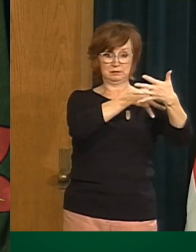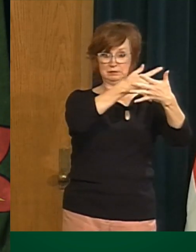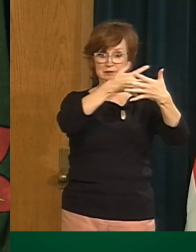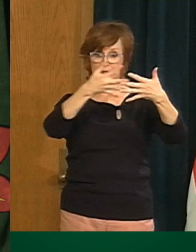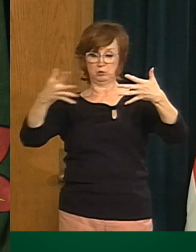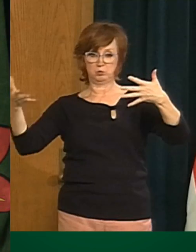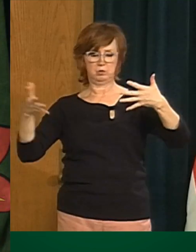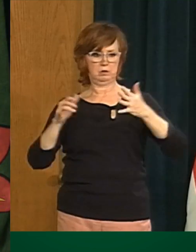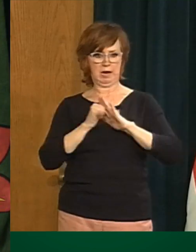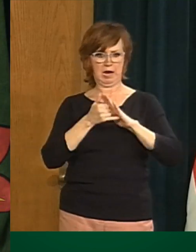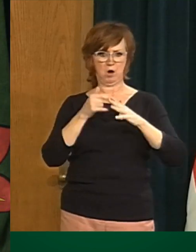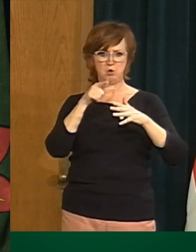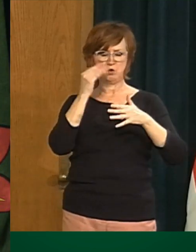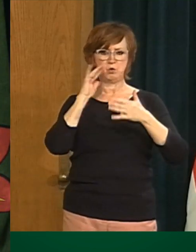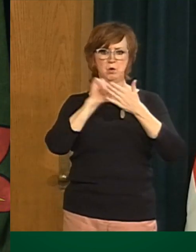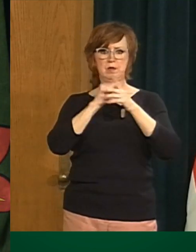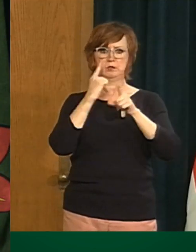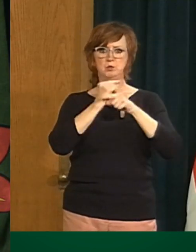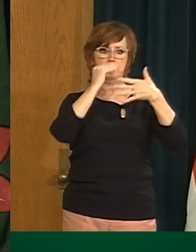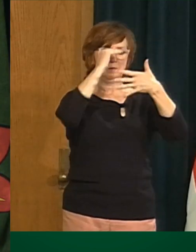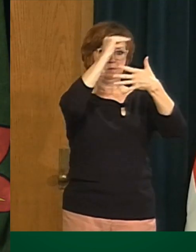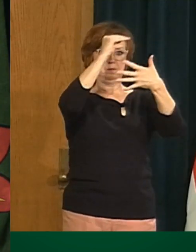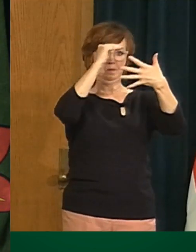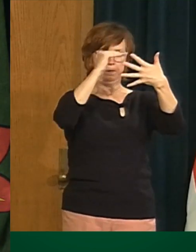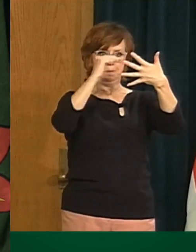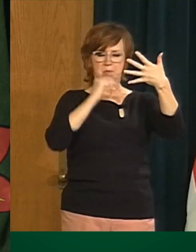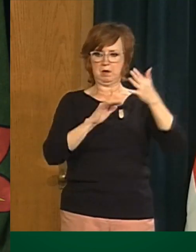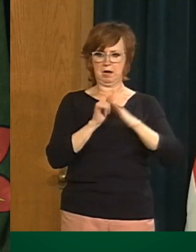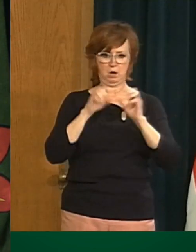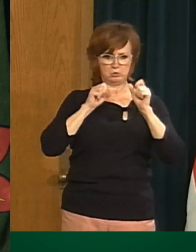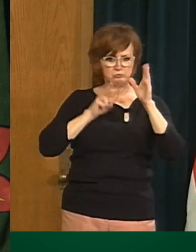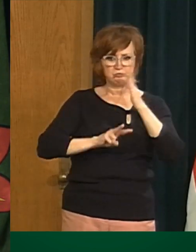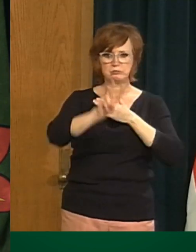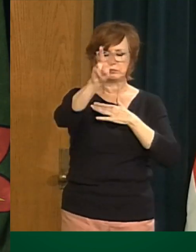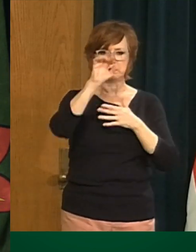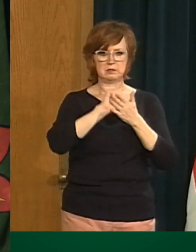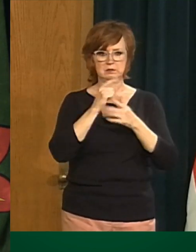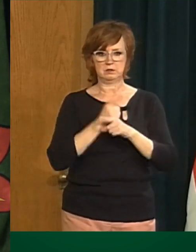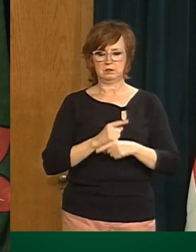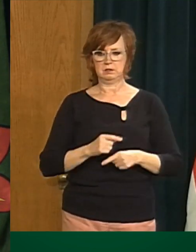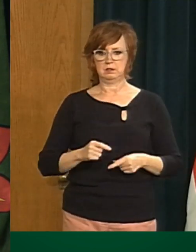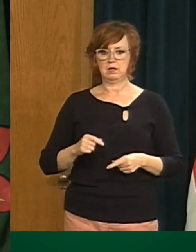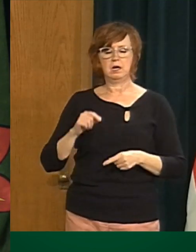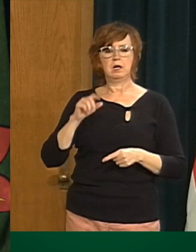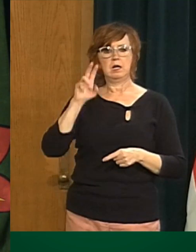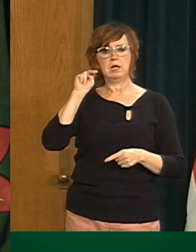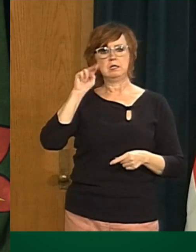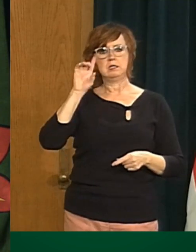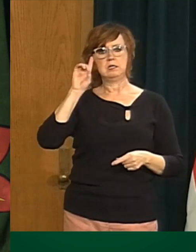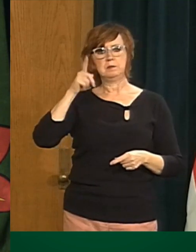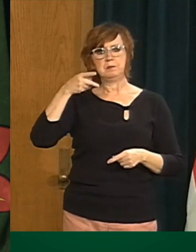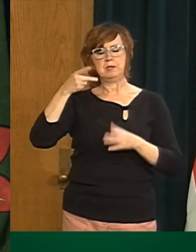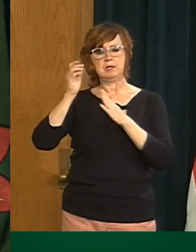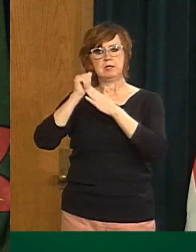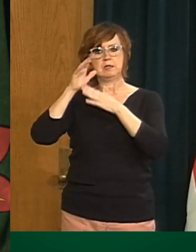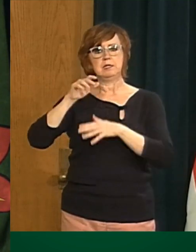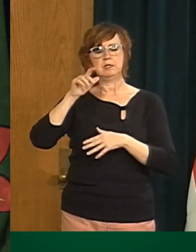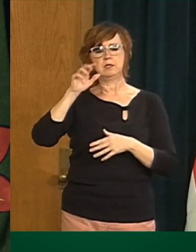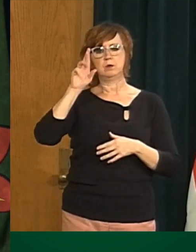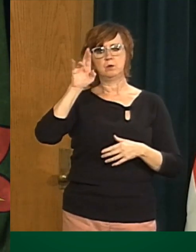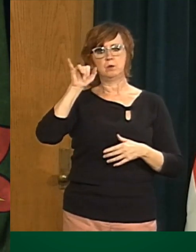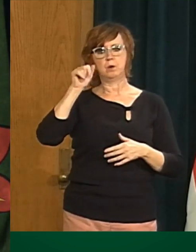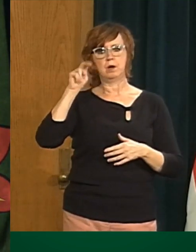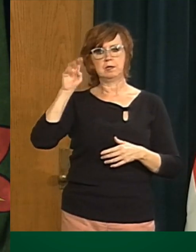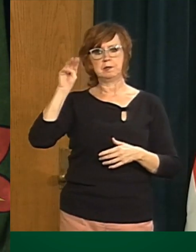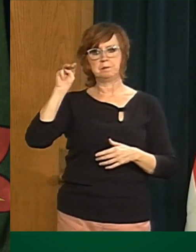guess, Opposition Leader Miley's suggestion of delaying the second phase, why not delay it a week